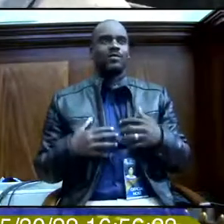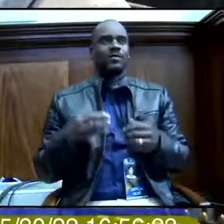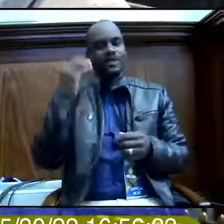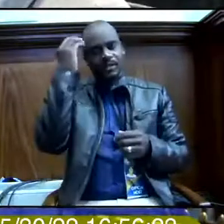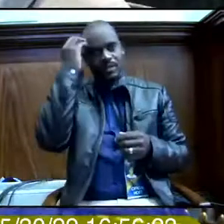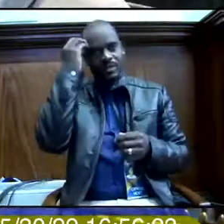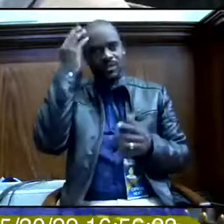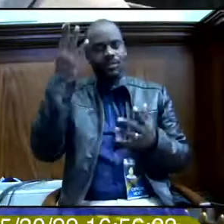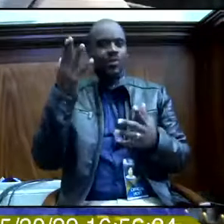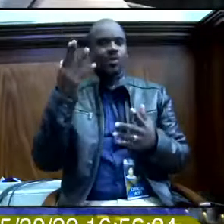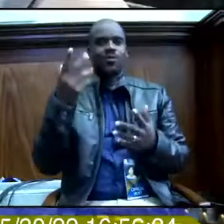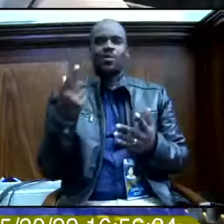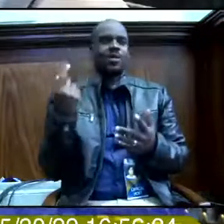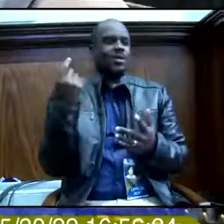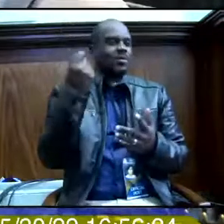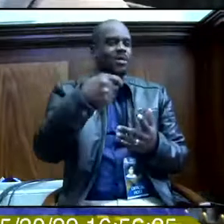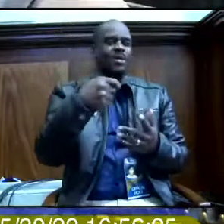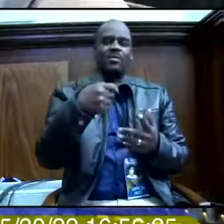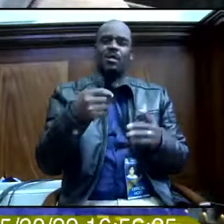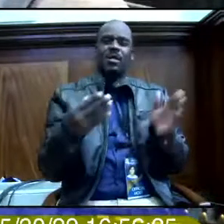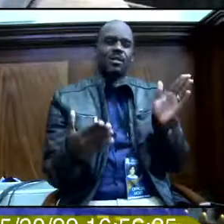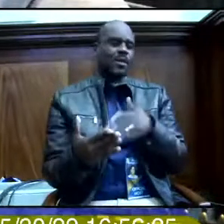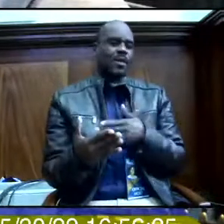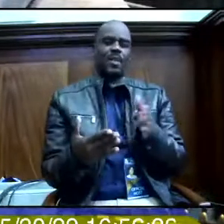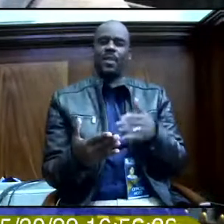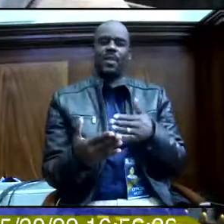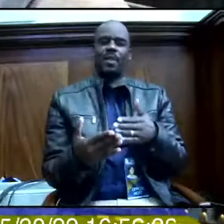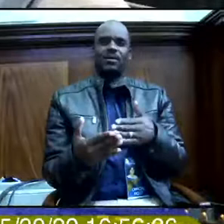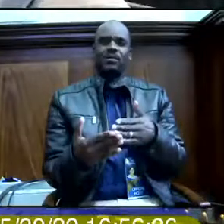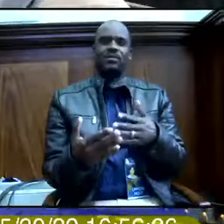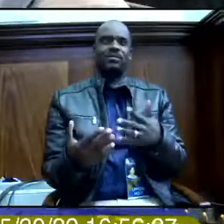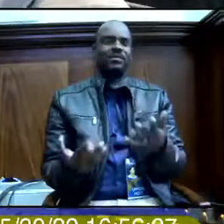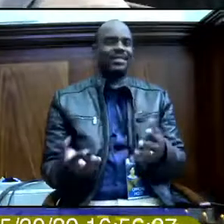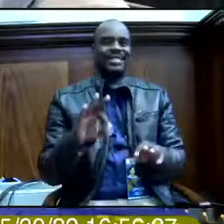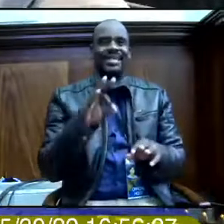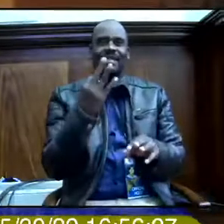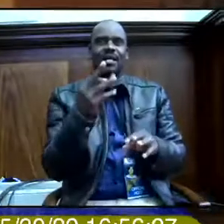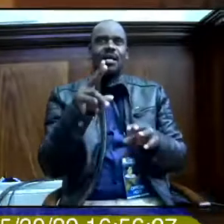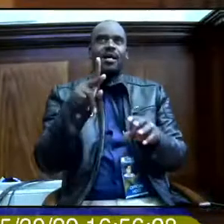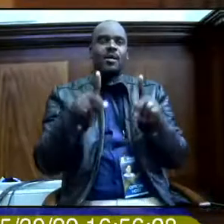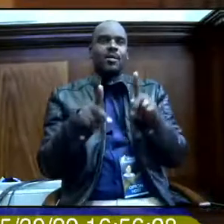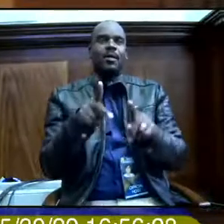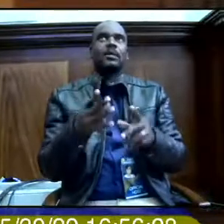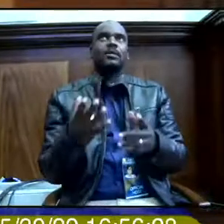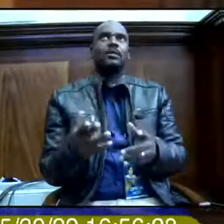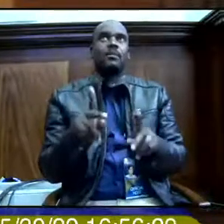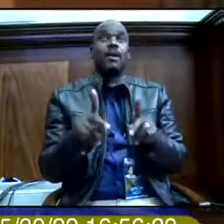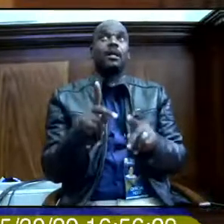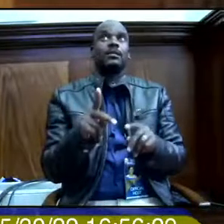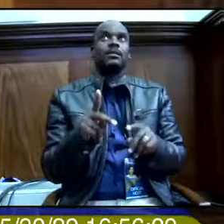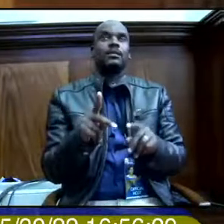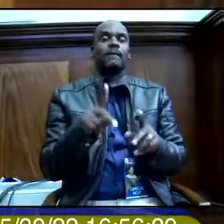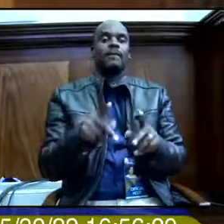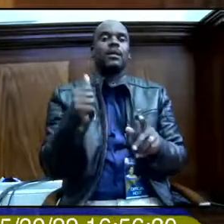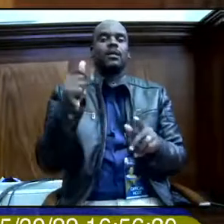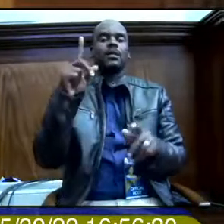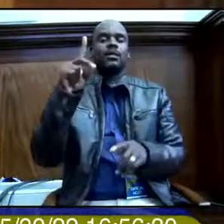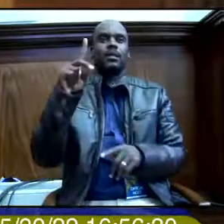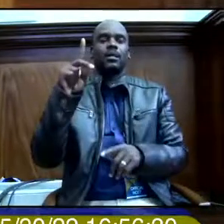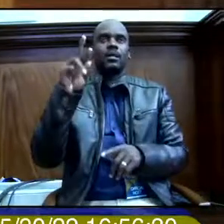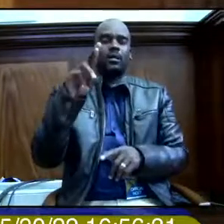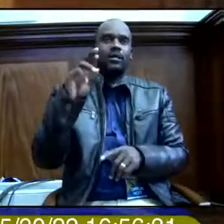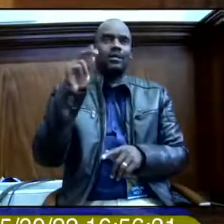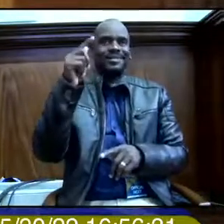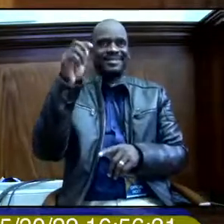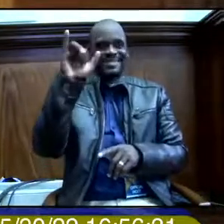non-payment of the third parties because that